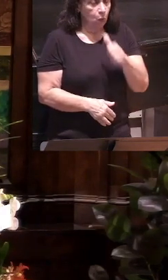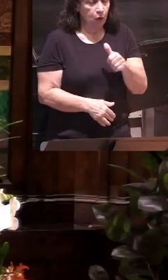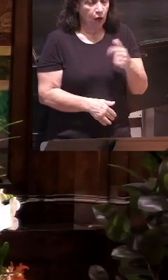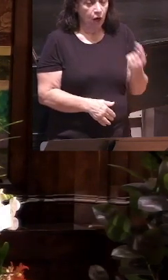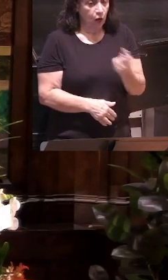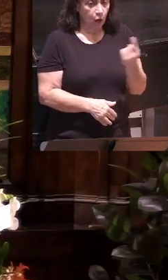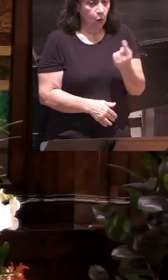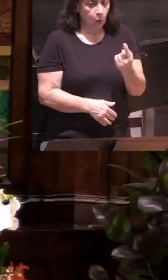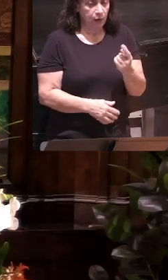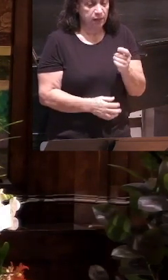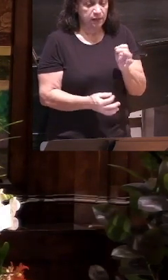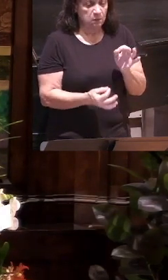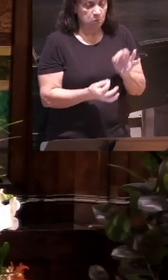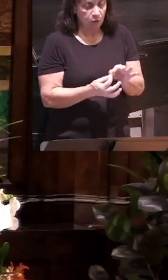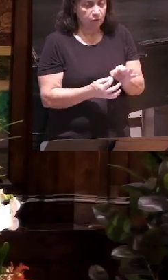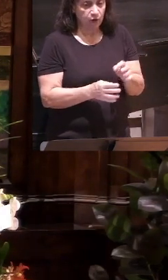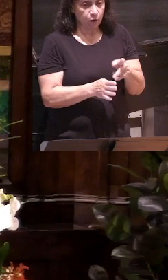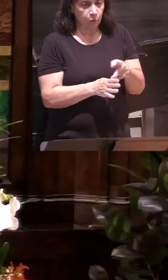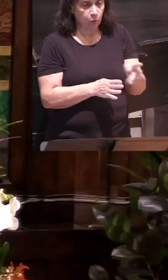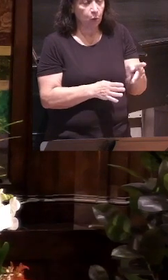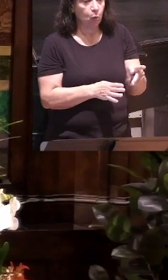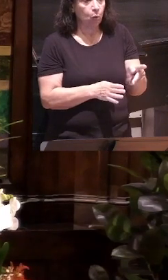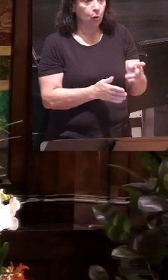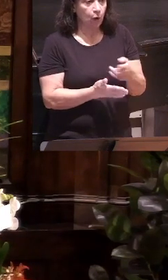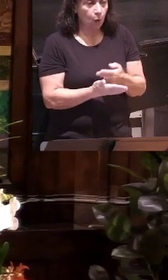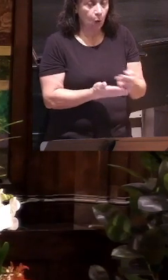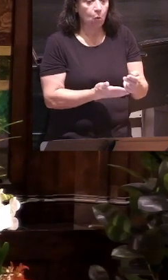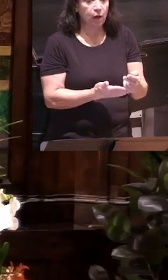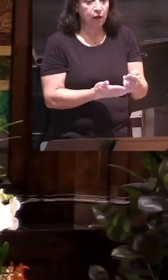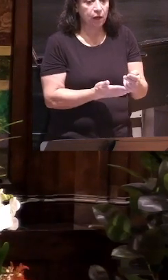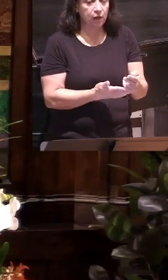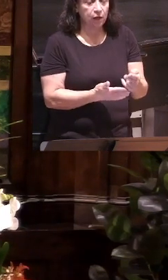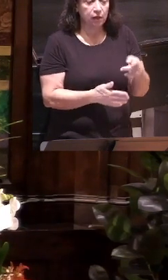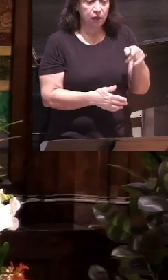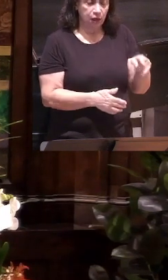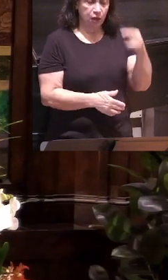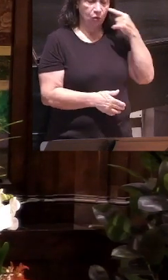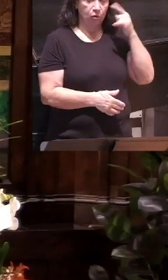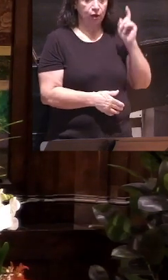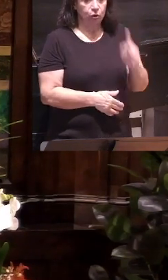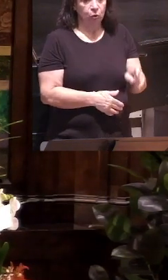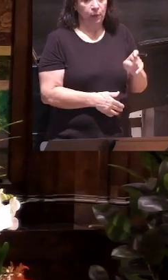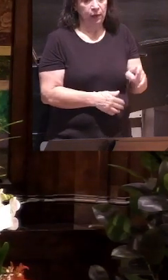good, pure, and holy as he thought they should be.